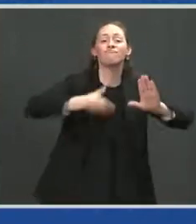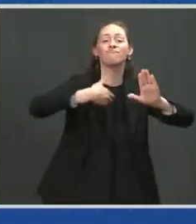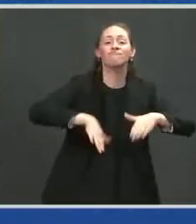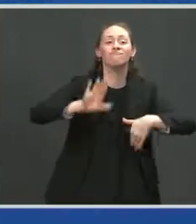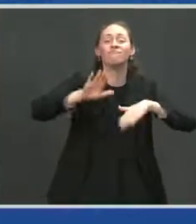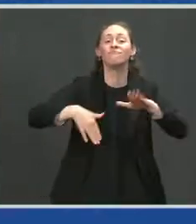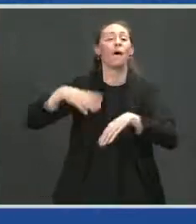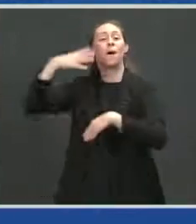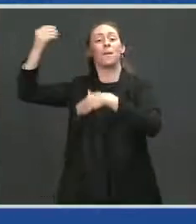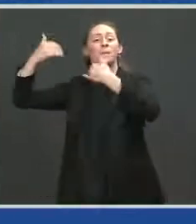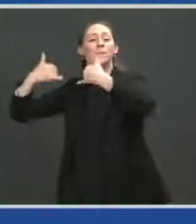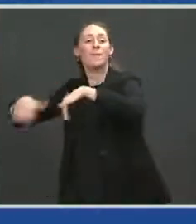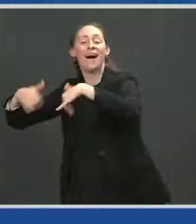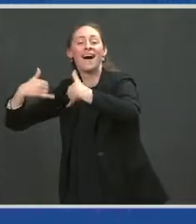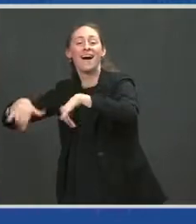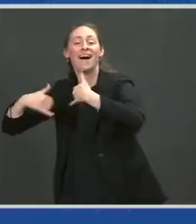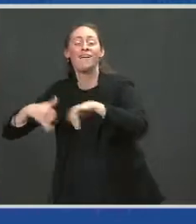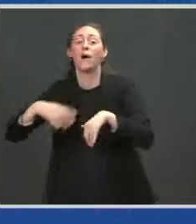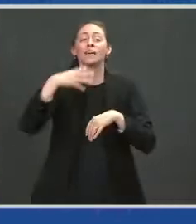just sleeping at home.